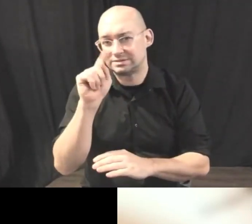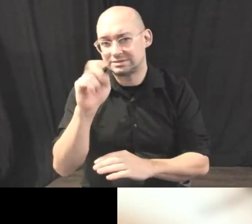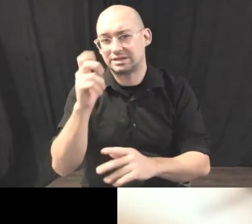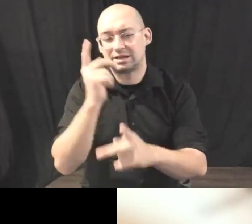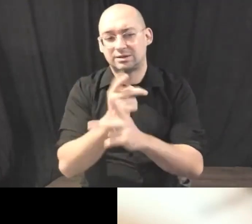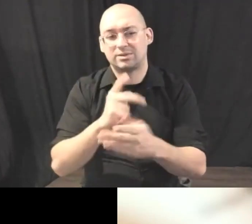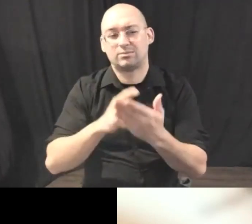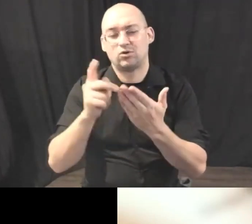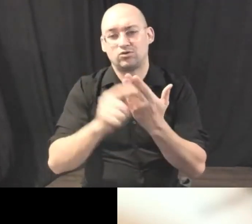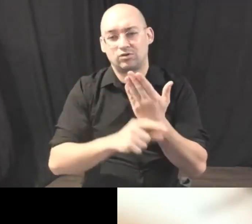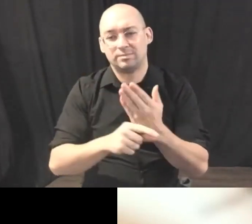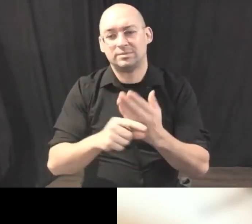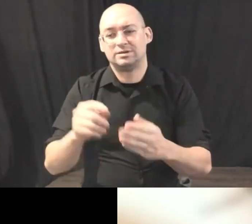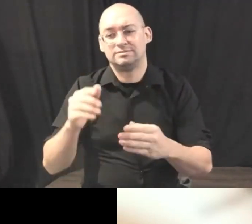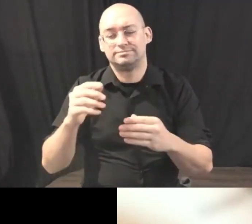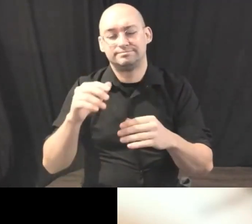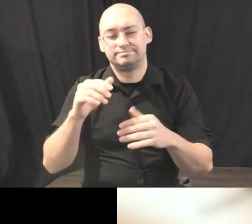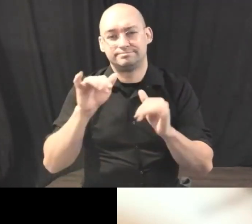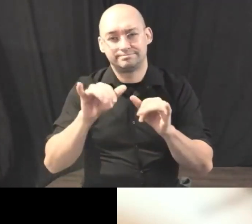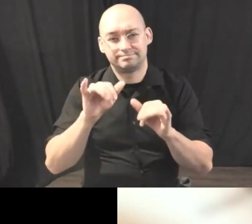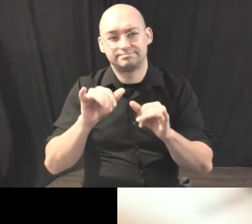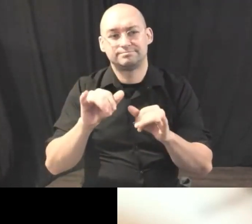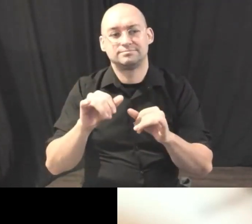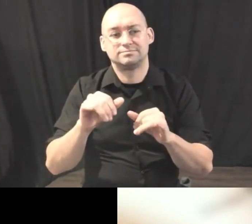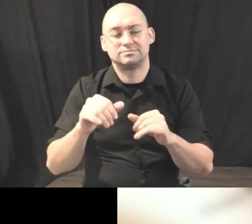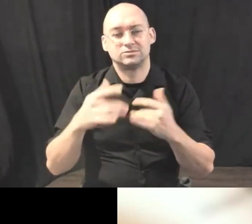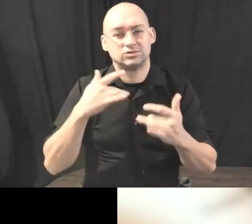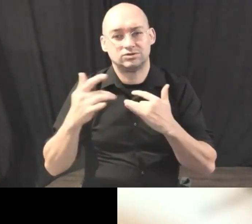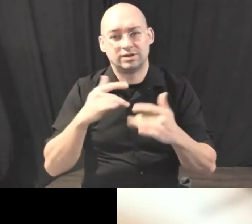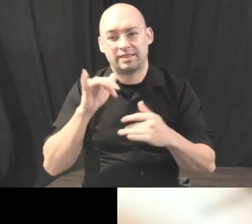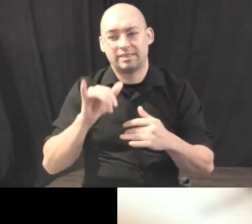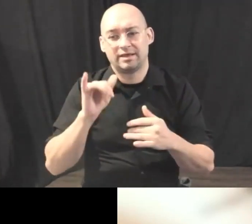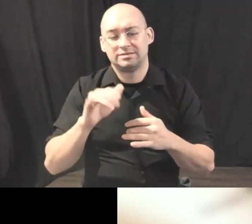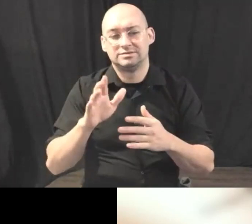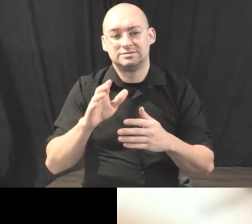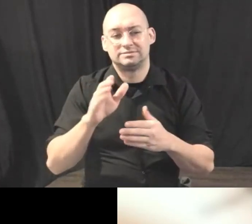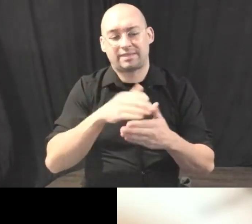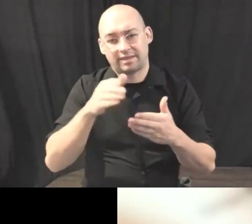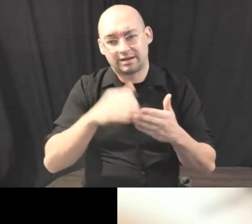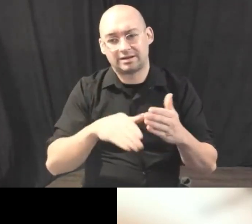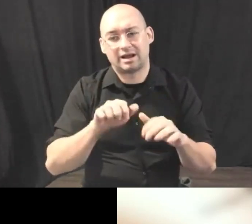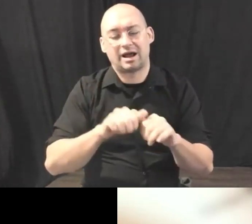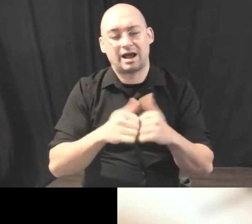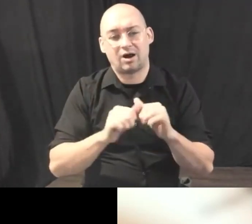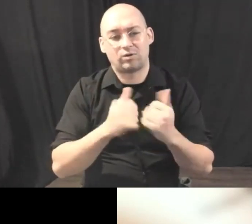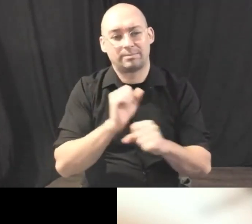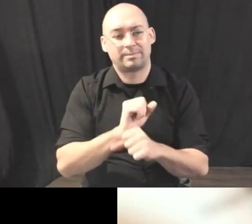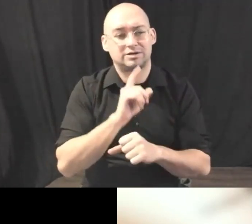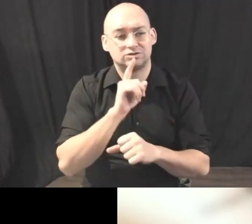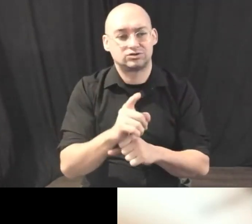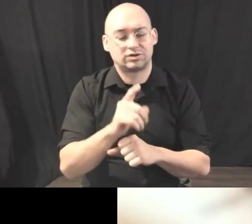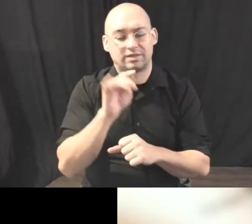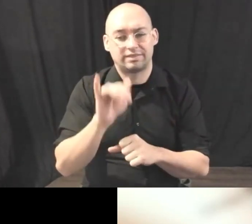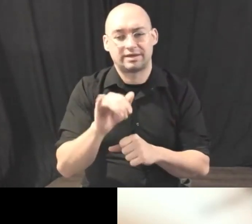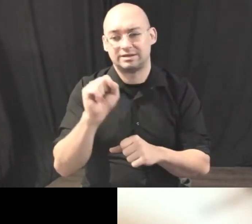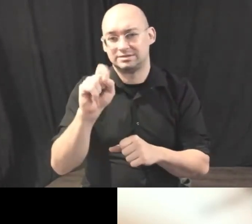moving forward, it's concerning knowing that, that's slated to end. And how are we going to make sure that that stays